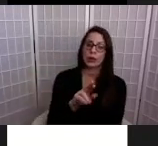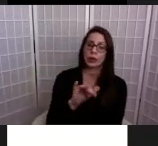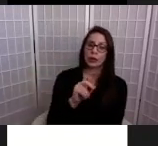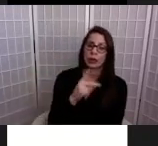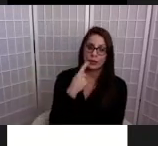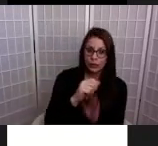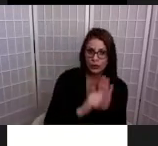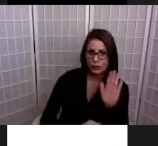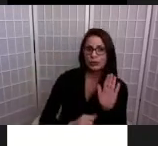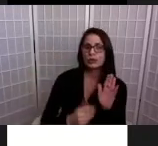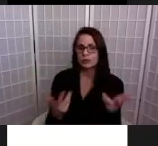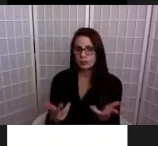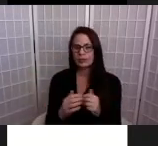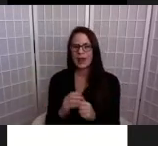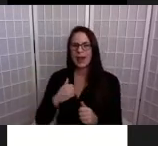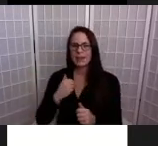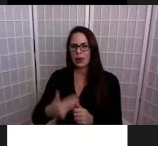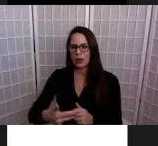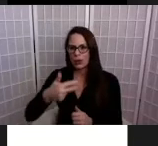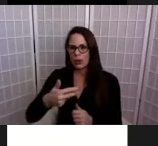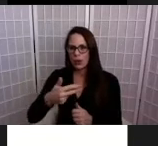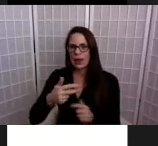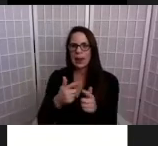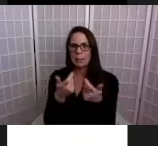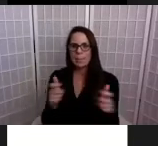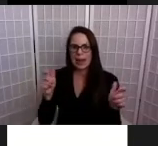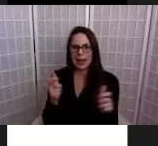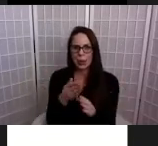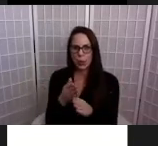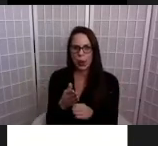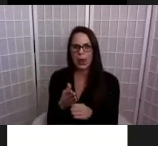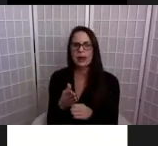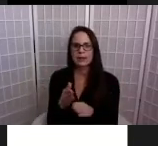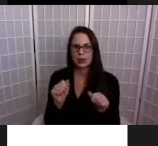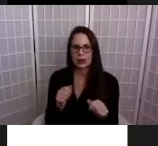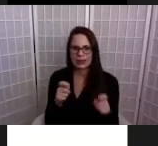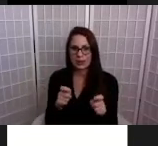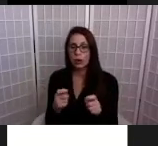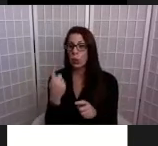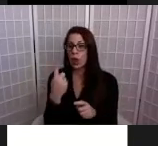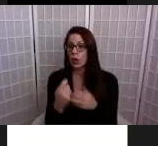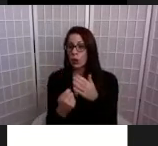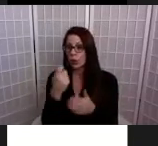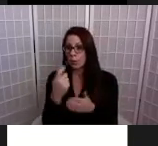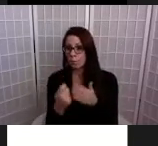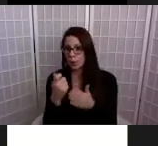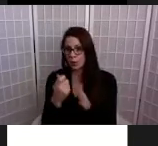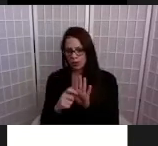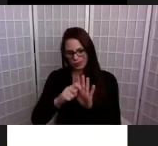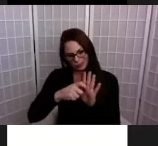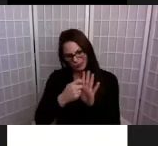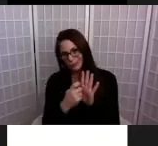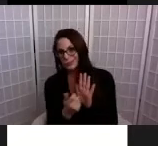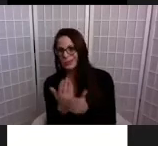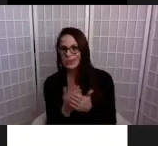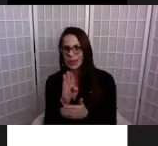really three main ways to deal with this. One is to remove some of the bones. The other is to